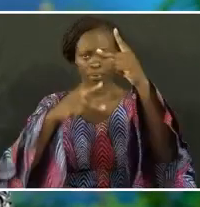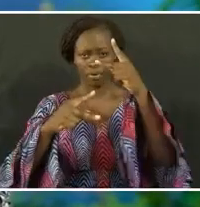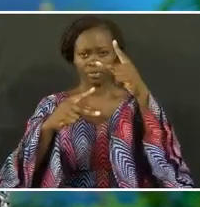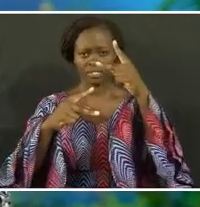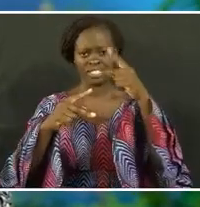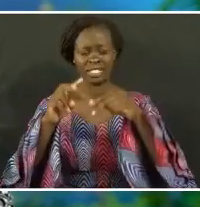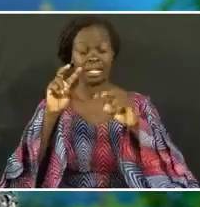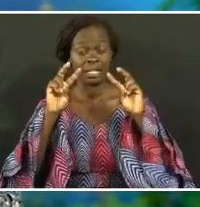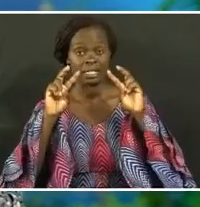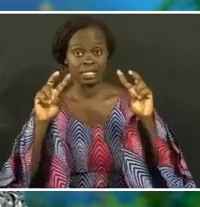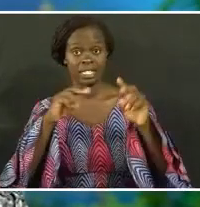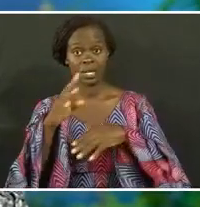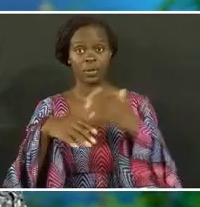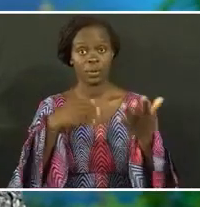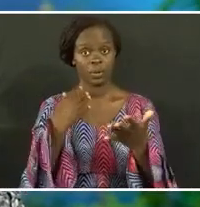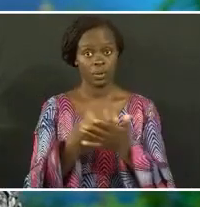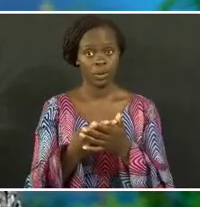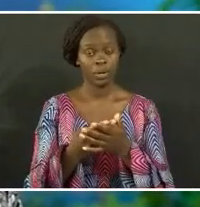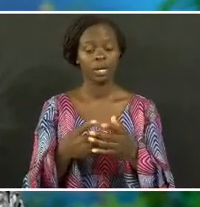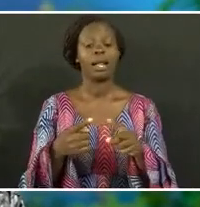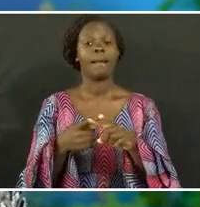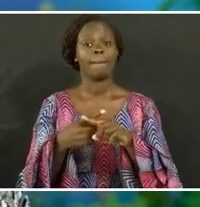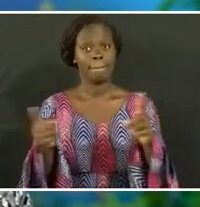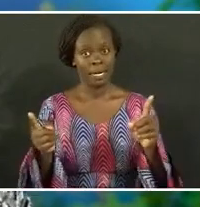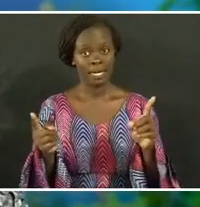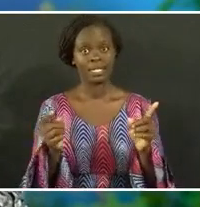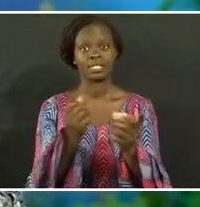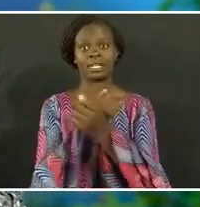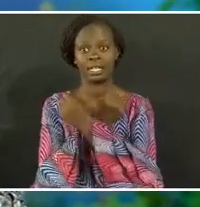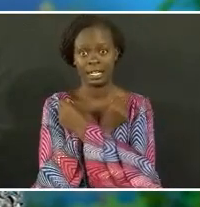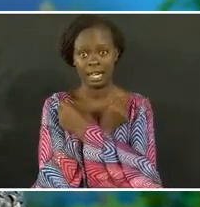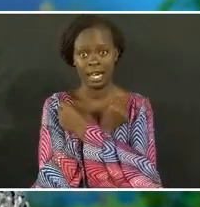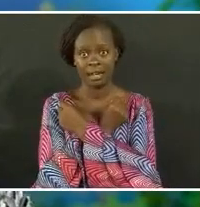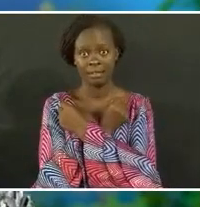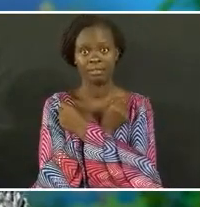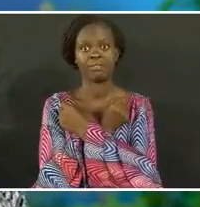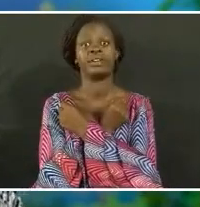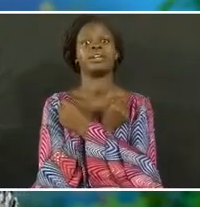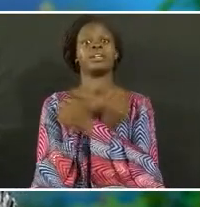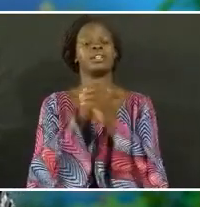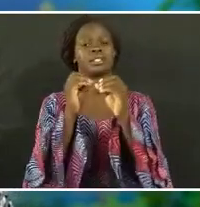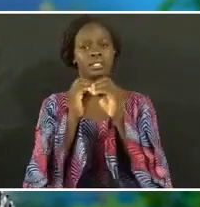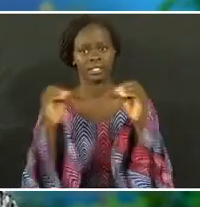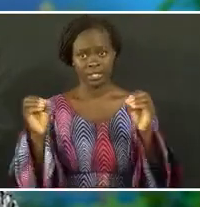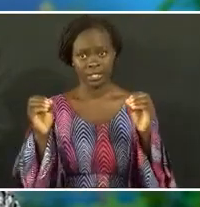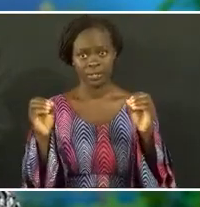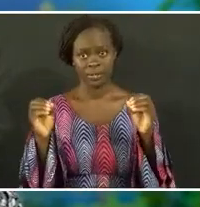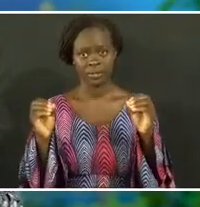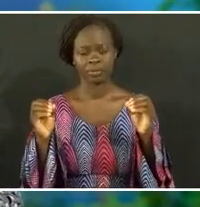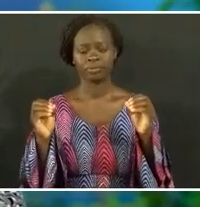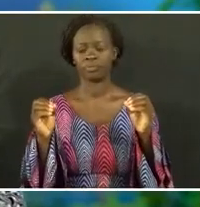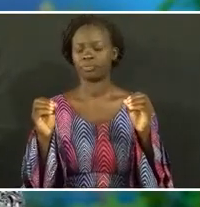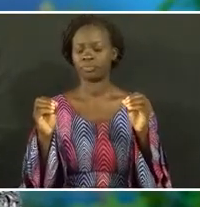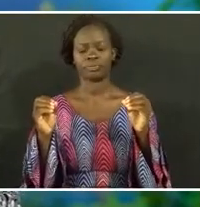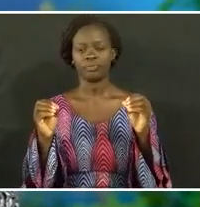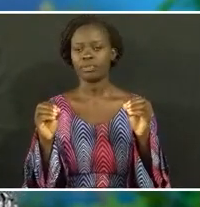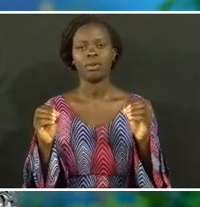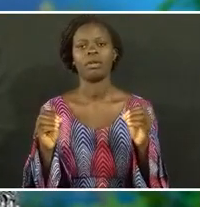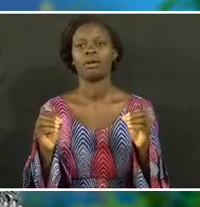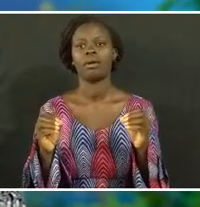all mysteries and all knowledge, and if I have a faith that can